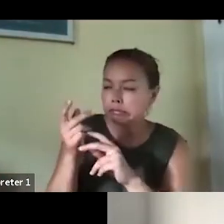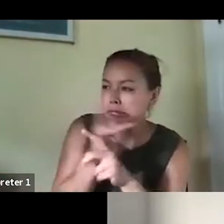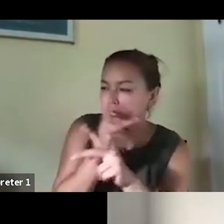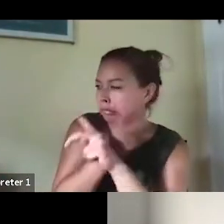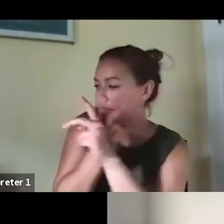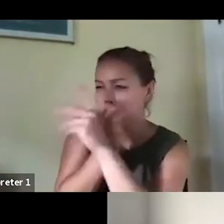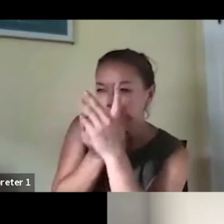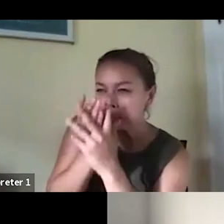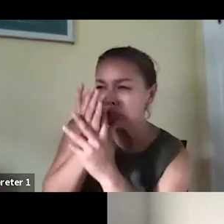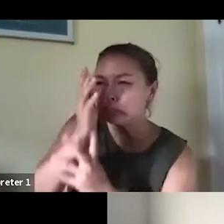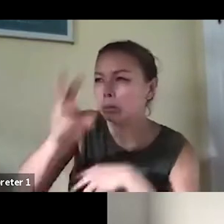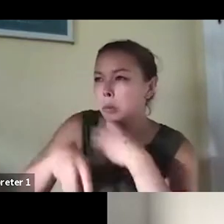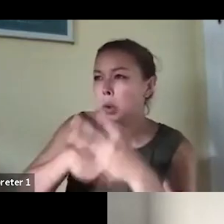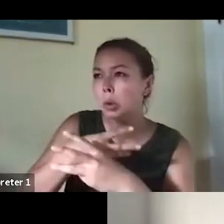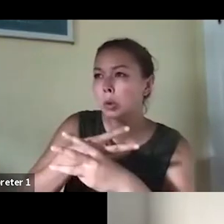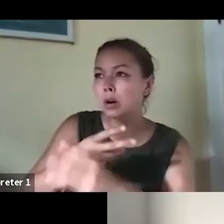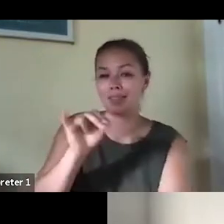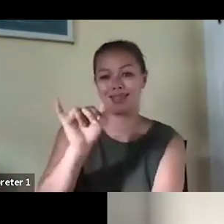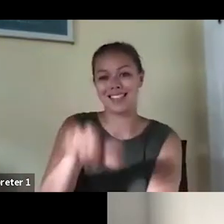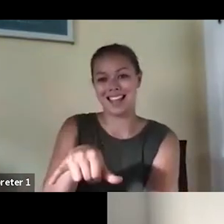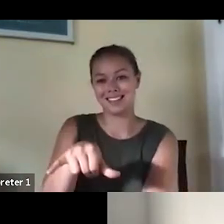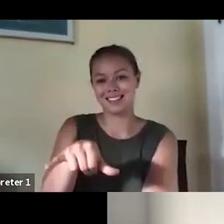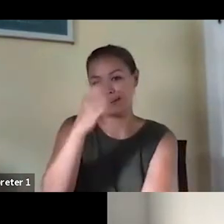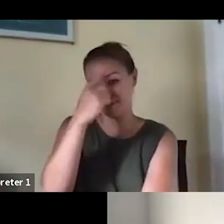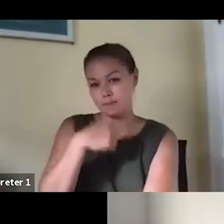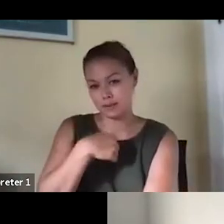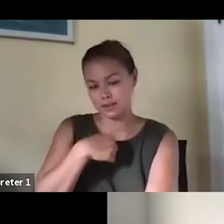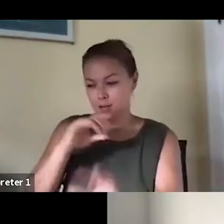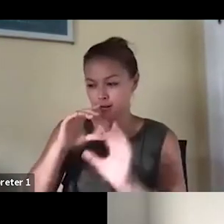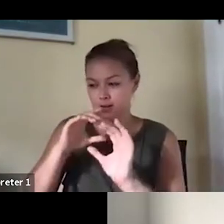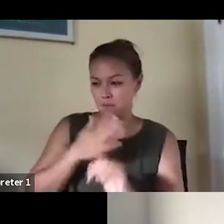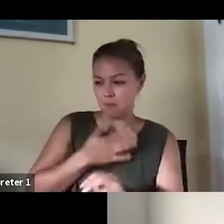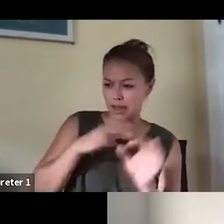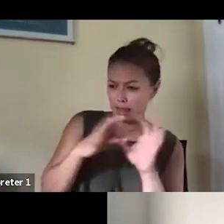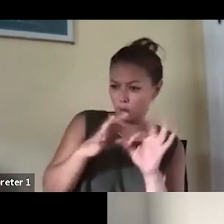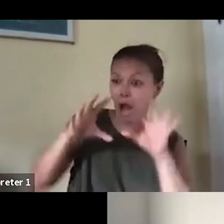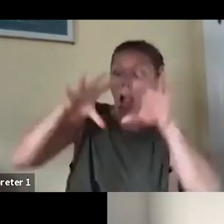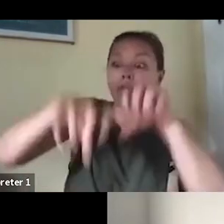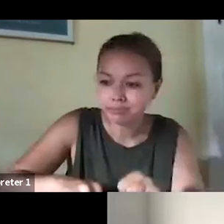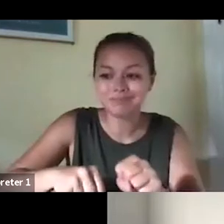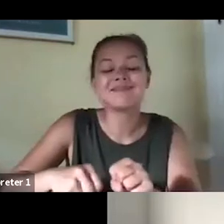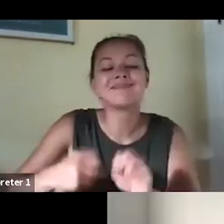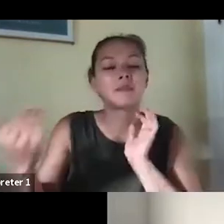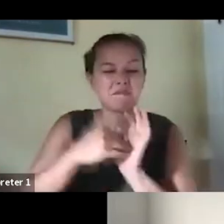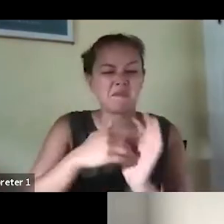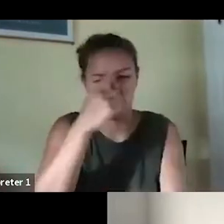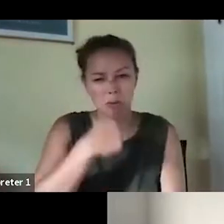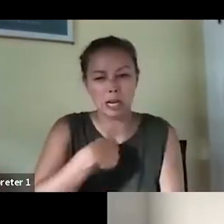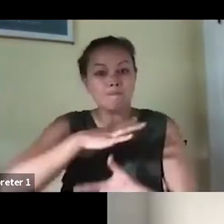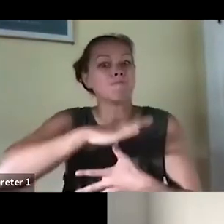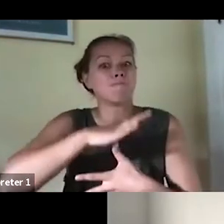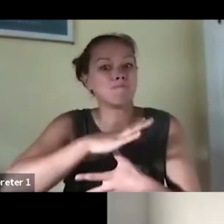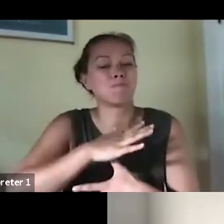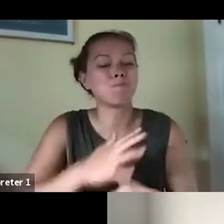I'm very team reclaim the language. Yeah, I think there's something very beautiful about, or I guess very